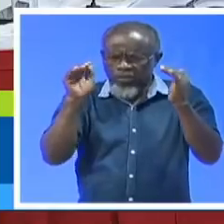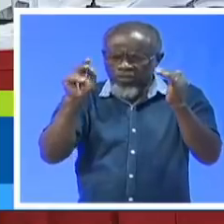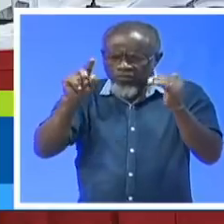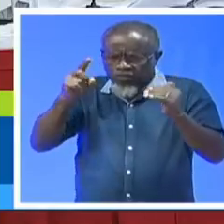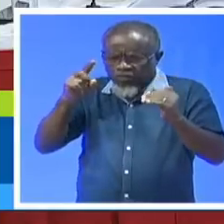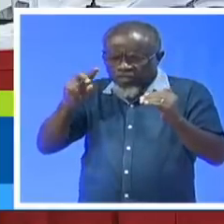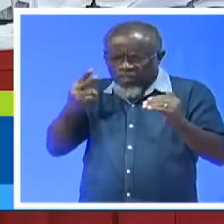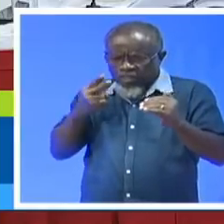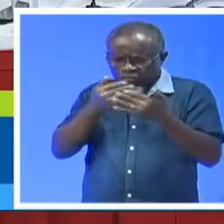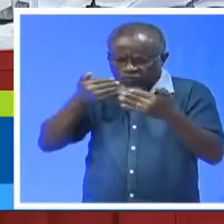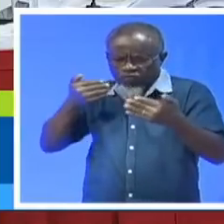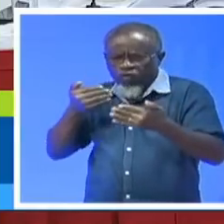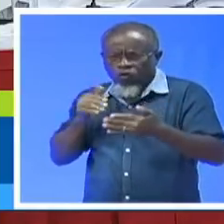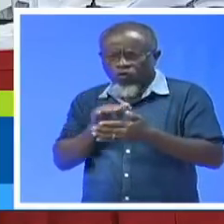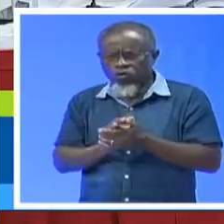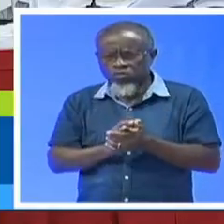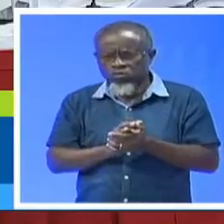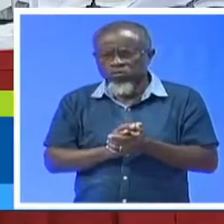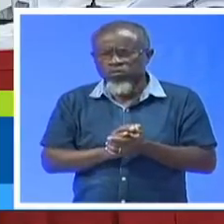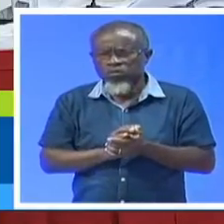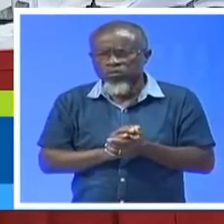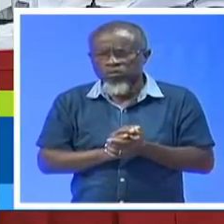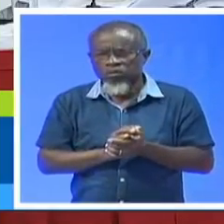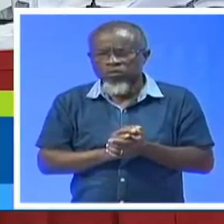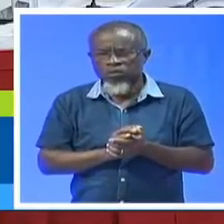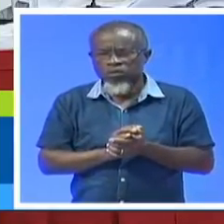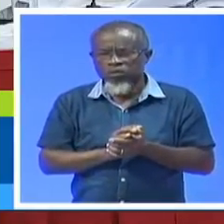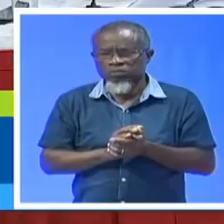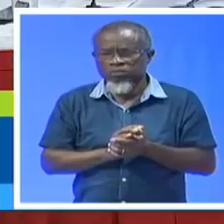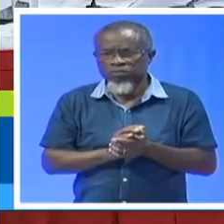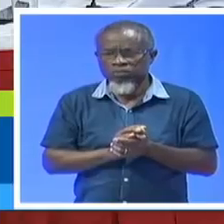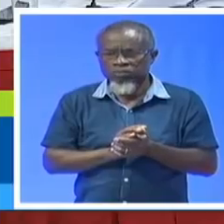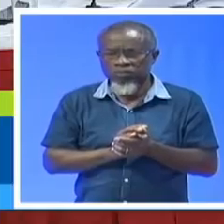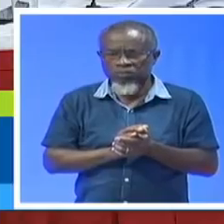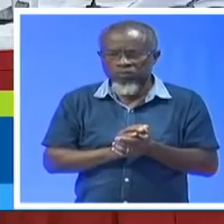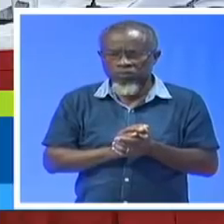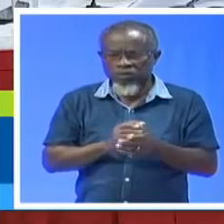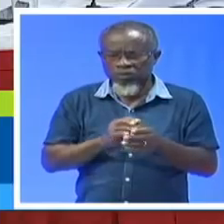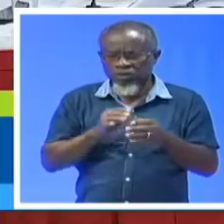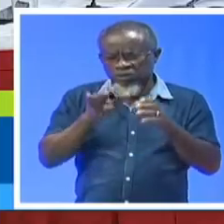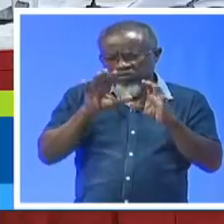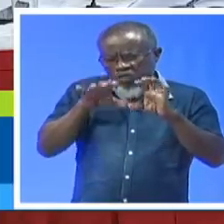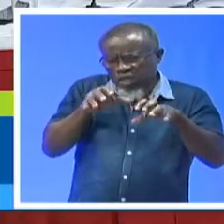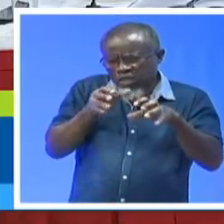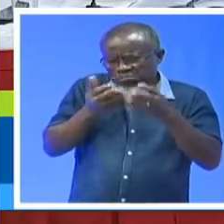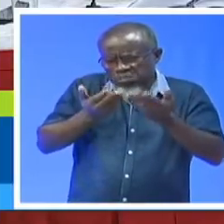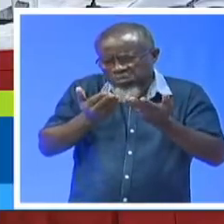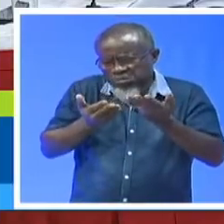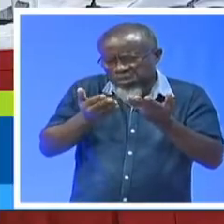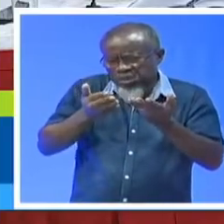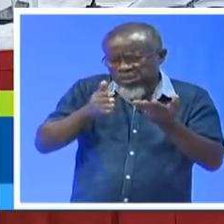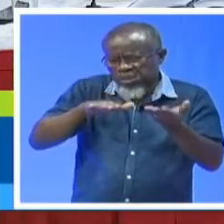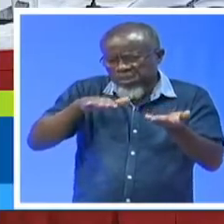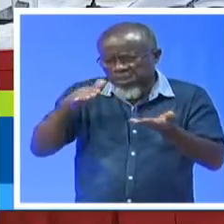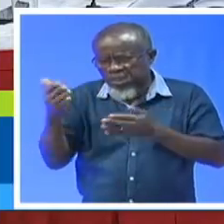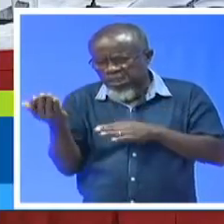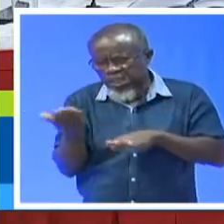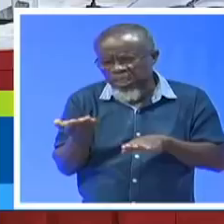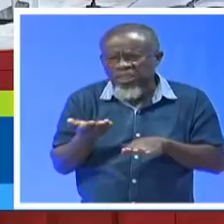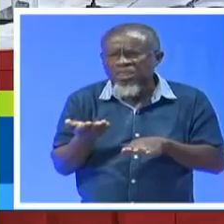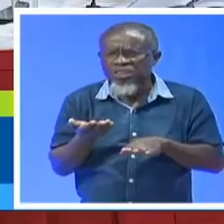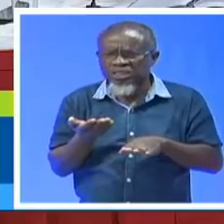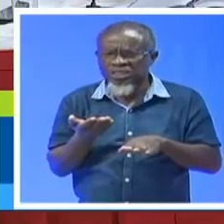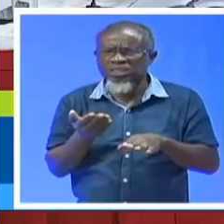make that comparison? And if you can, in terms of deaths, number of infections, how the health facility and